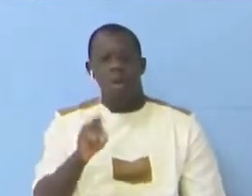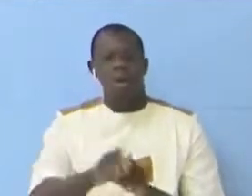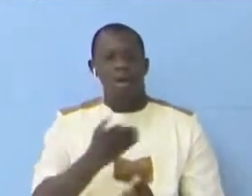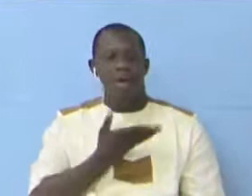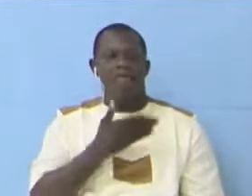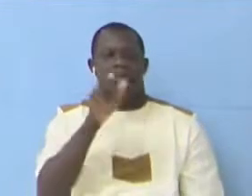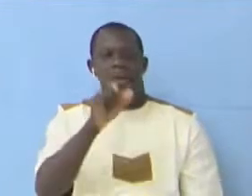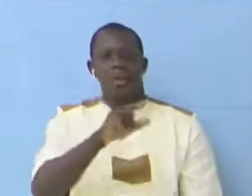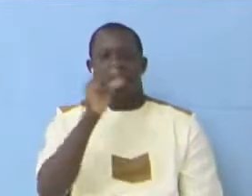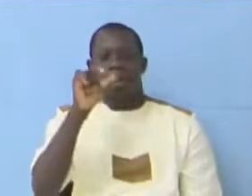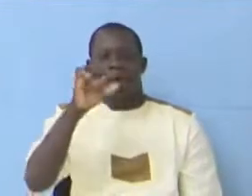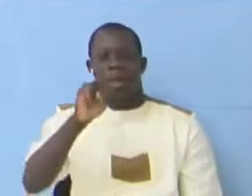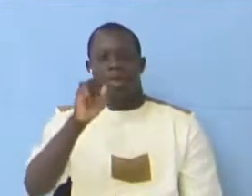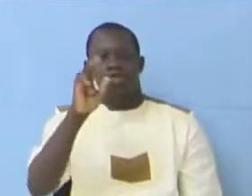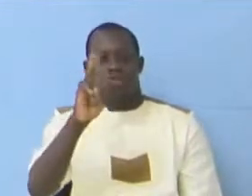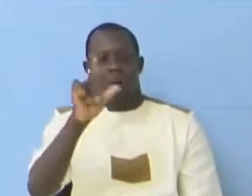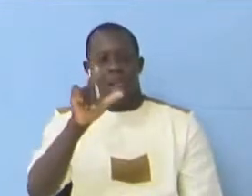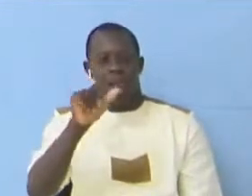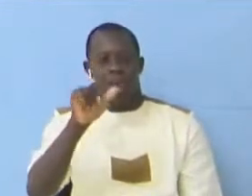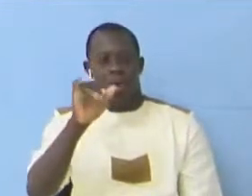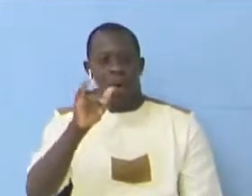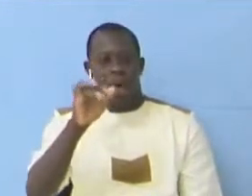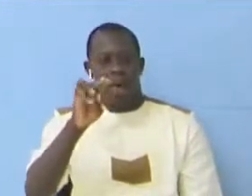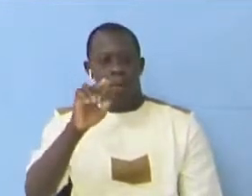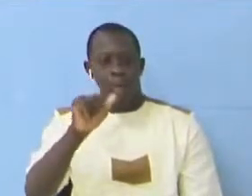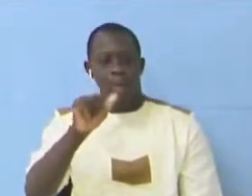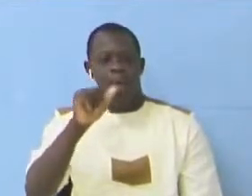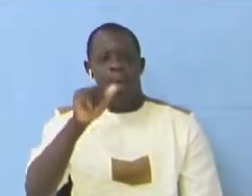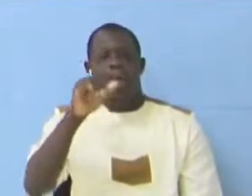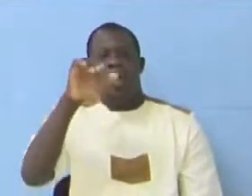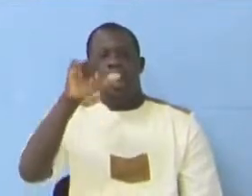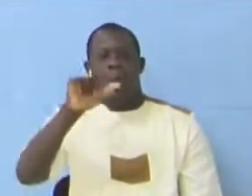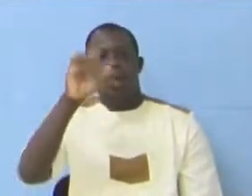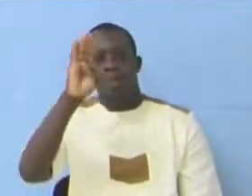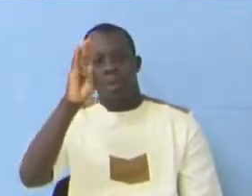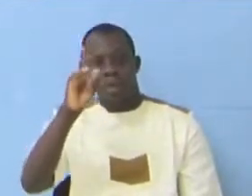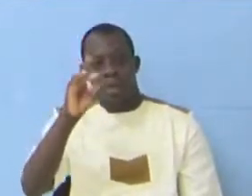Suleiman Abdullahi, Ghanaian.